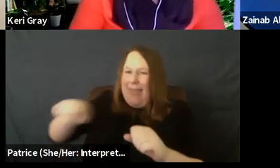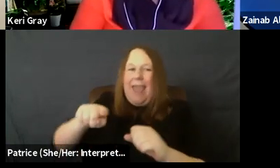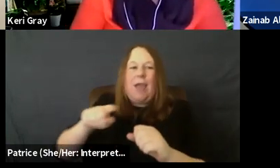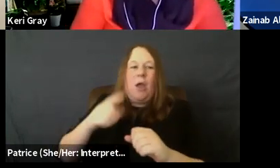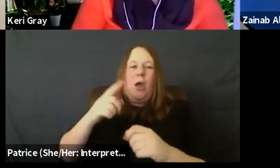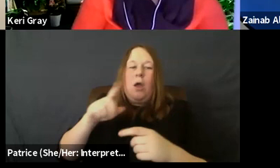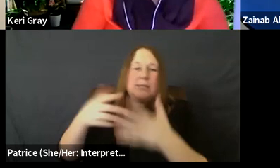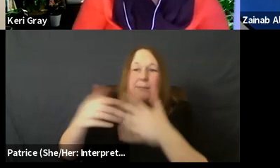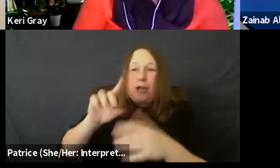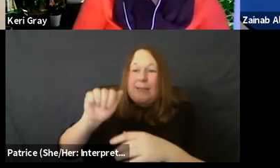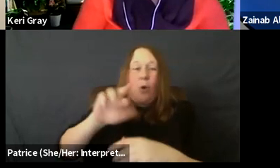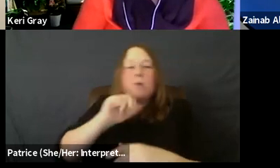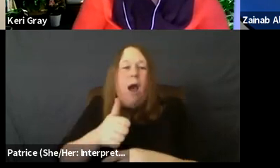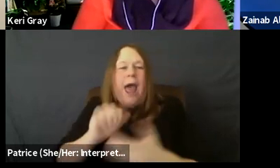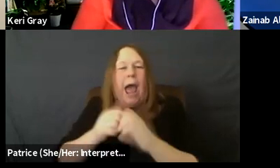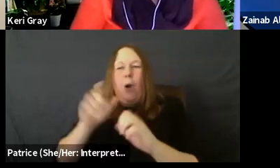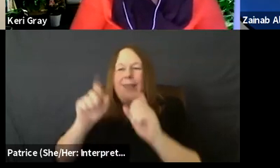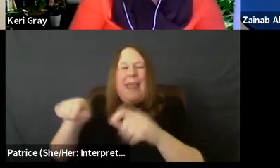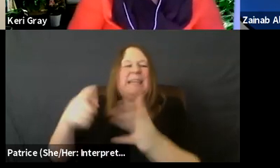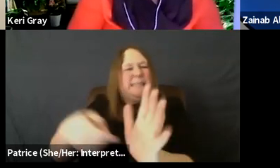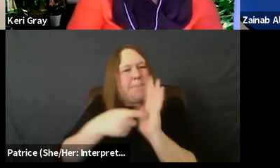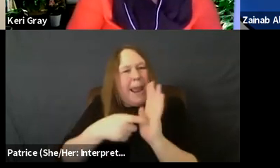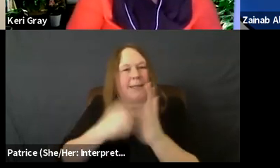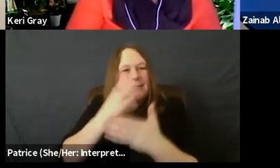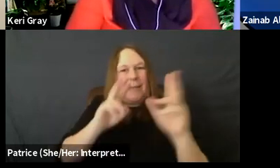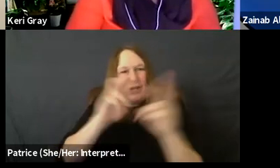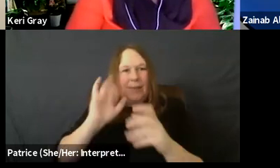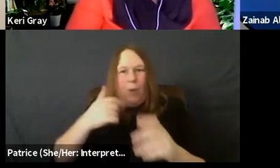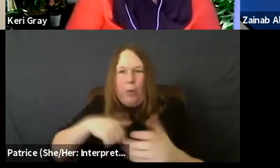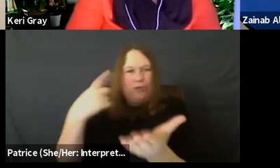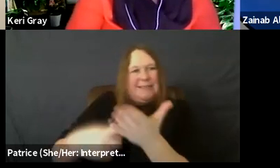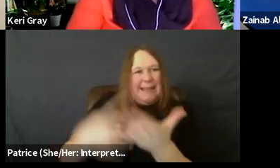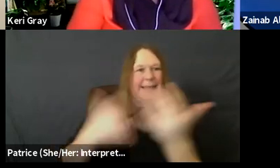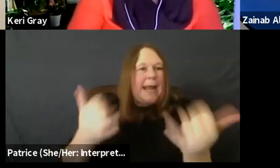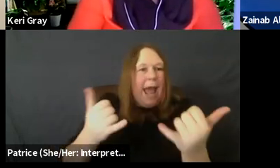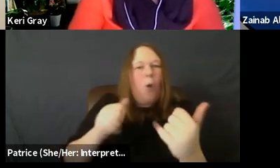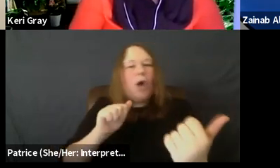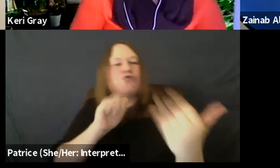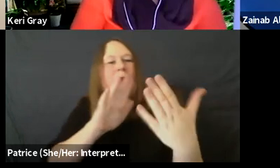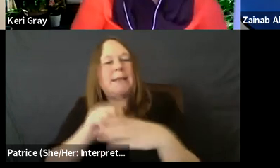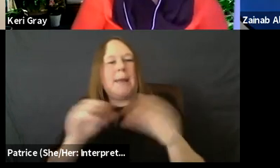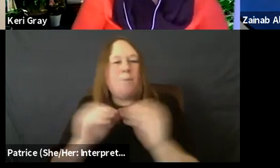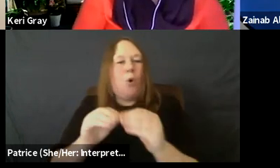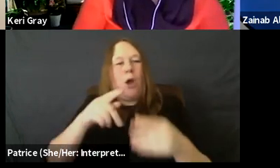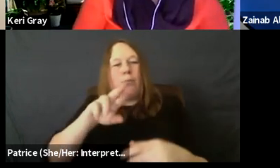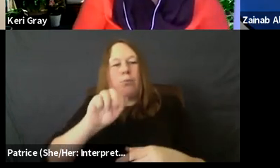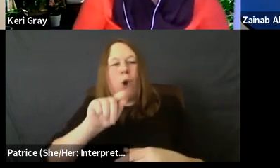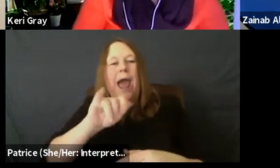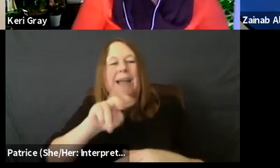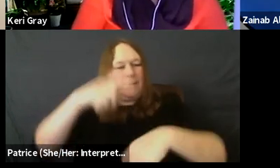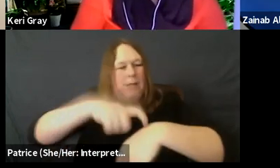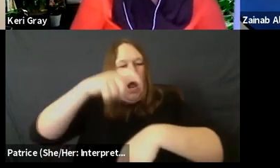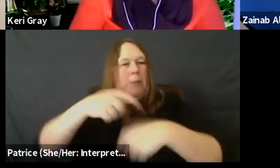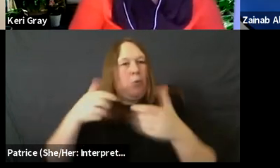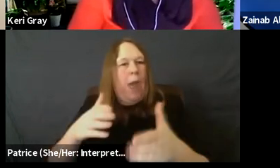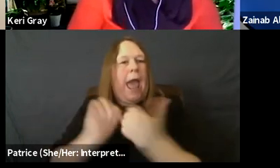they're disabled or not, really demand that some of these issues that we're discussing be addressed in a more proactive, timely way.